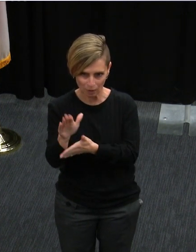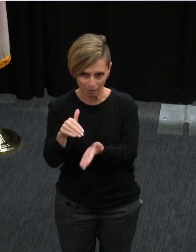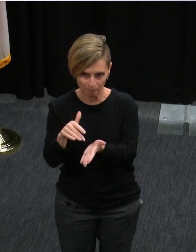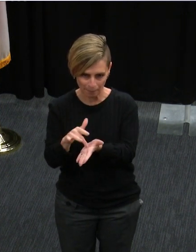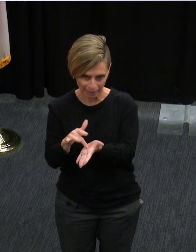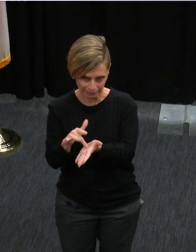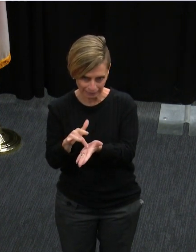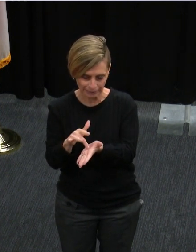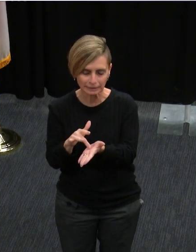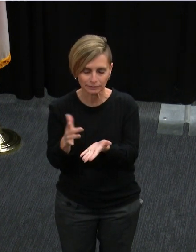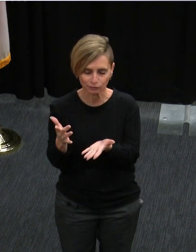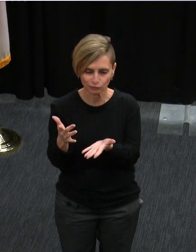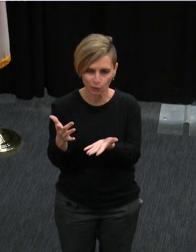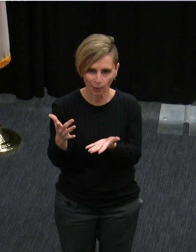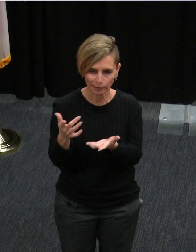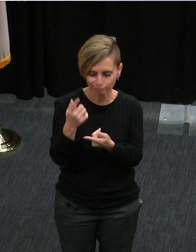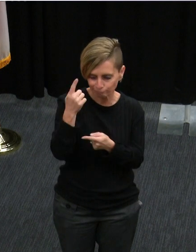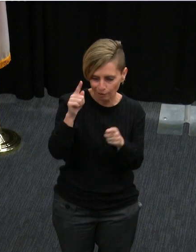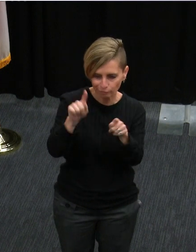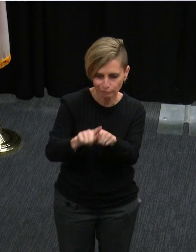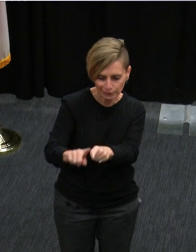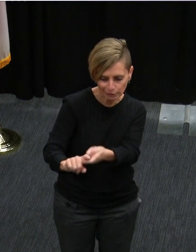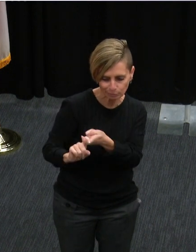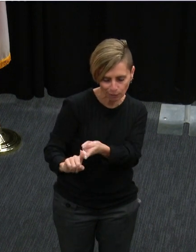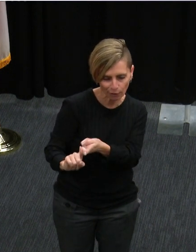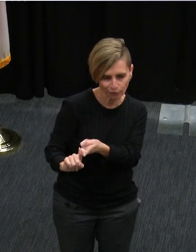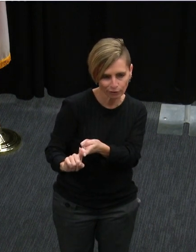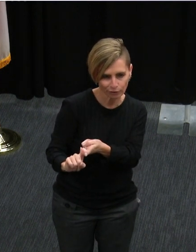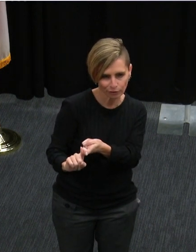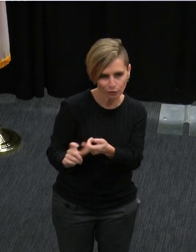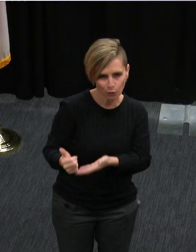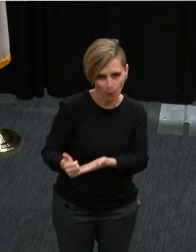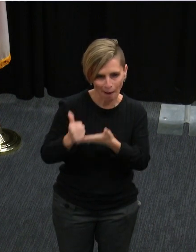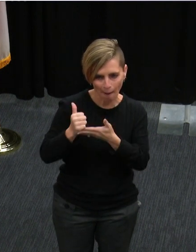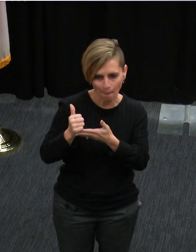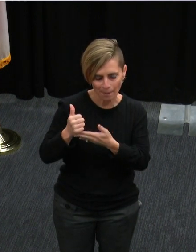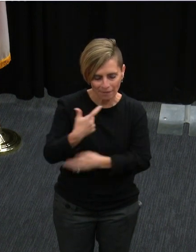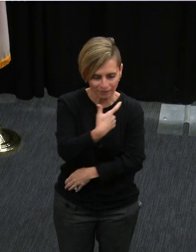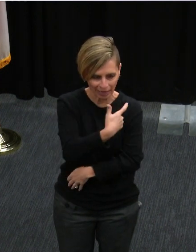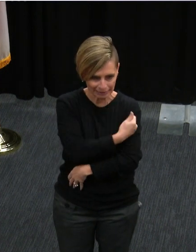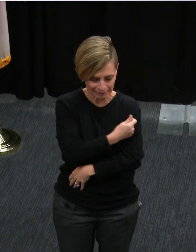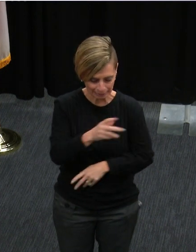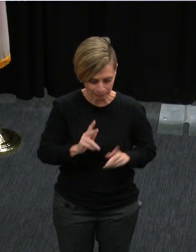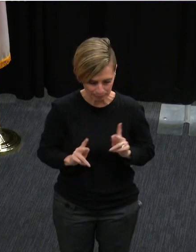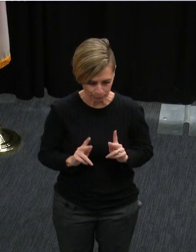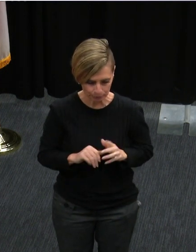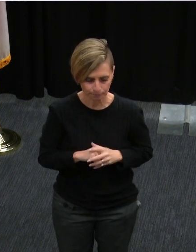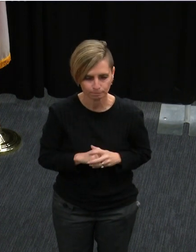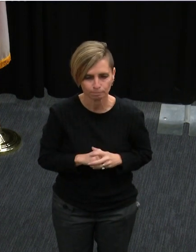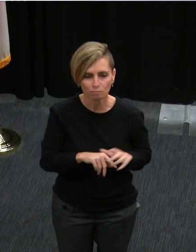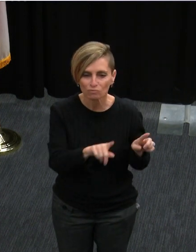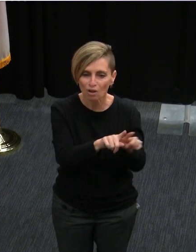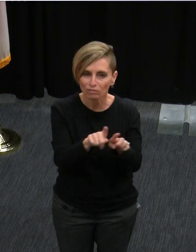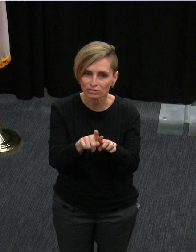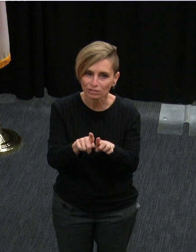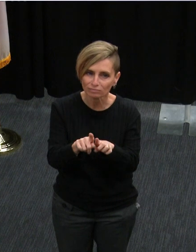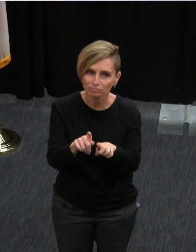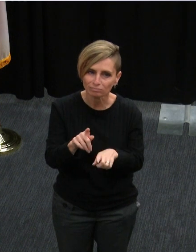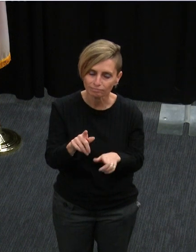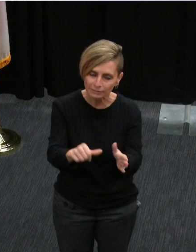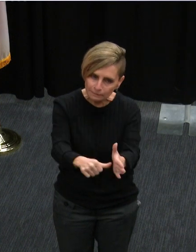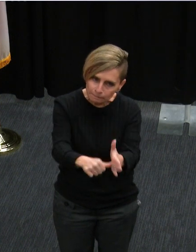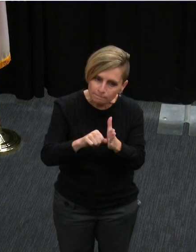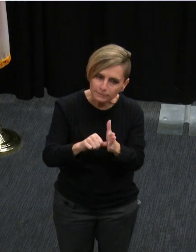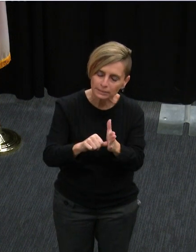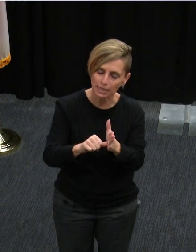partner with us to help vaccinate St. Lucie residents. In closing, I want to emphasize we are working closely with